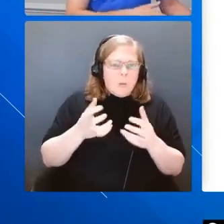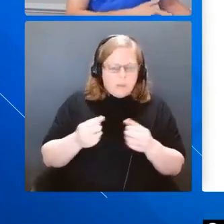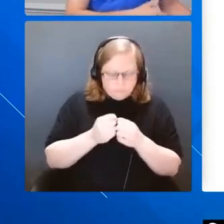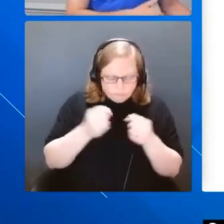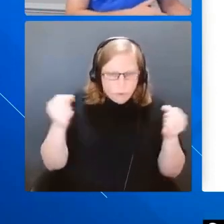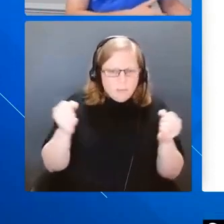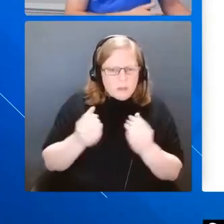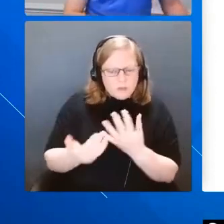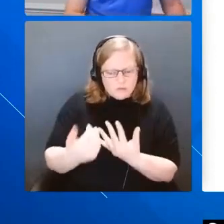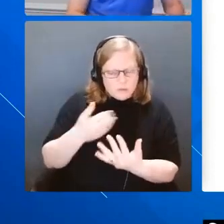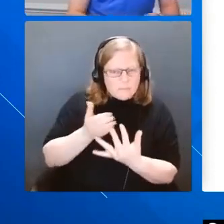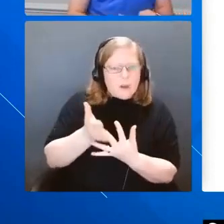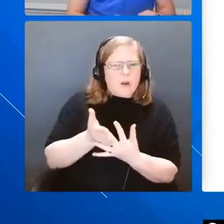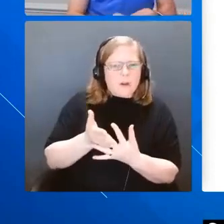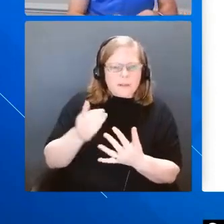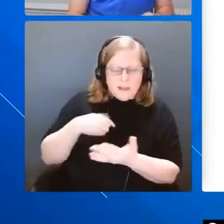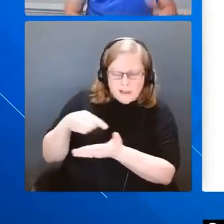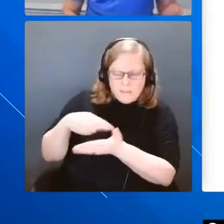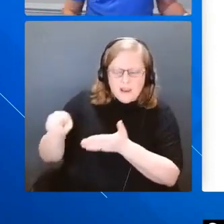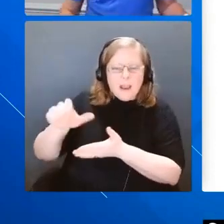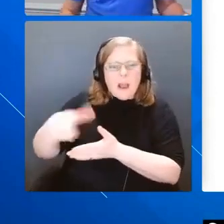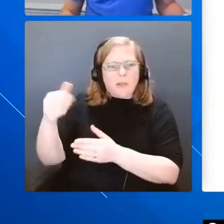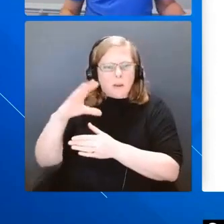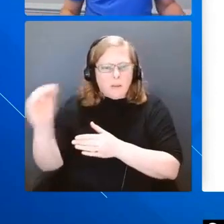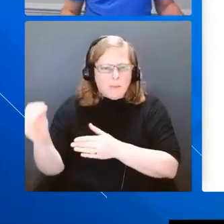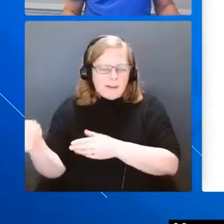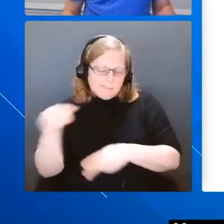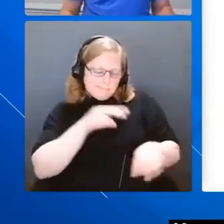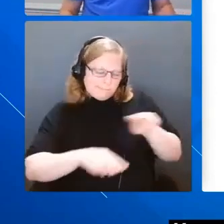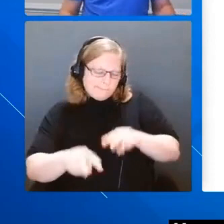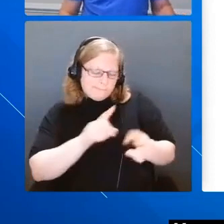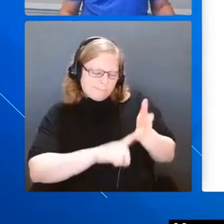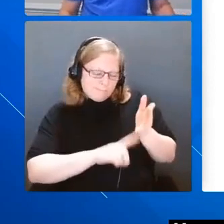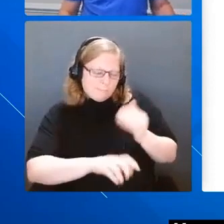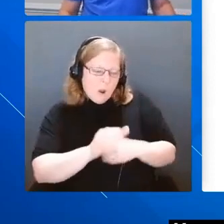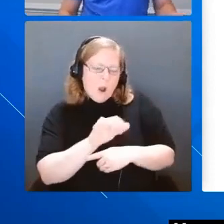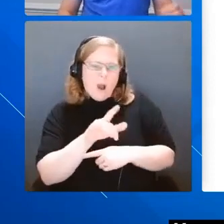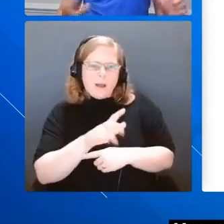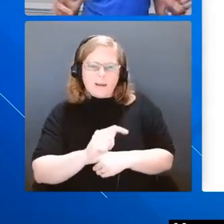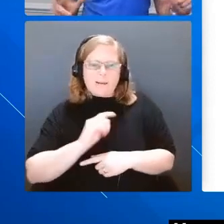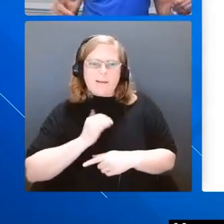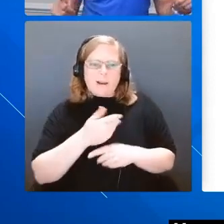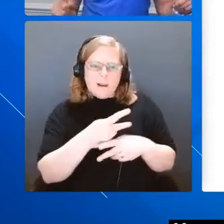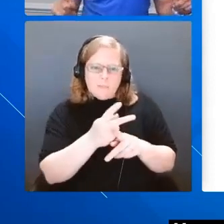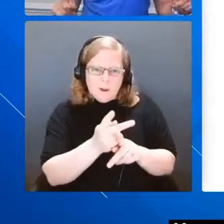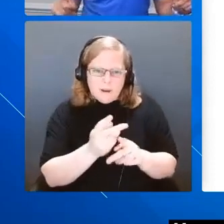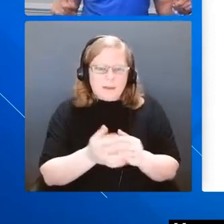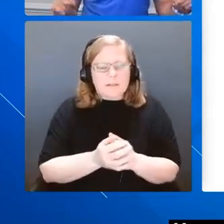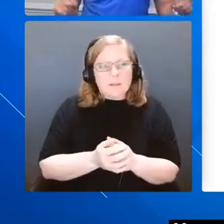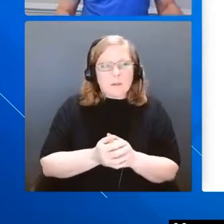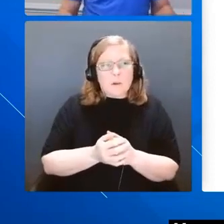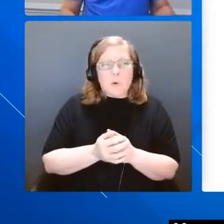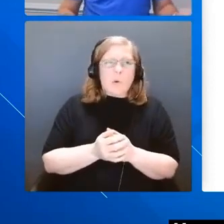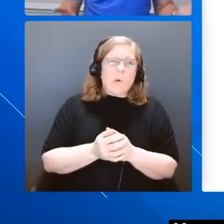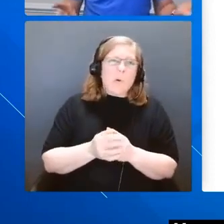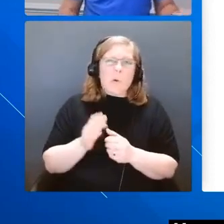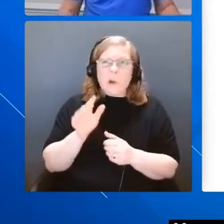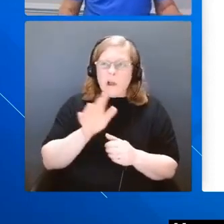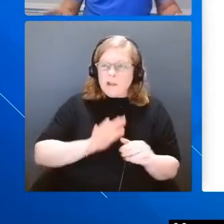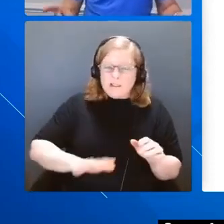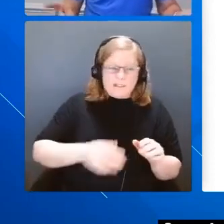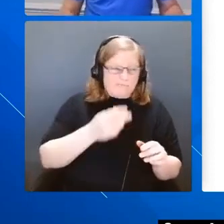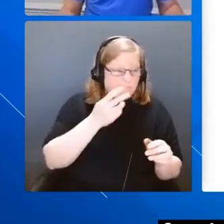firm to audit our products. Of the roughly 1,500 event software companies, I have found none